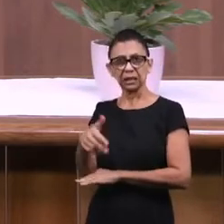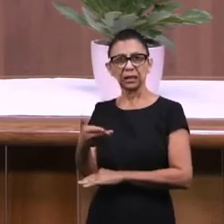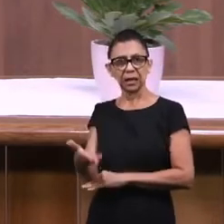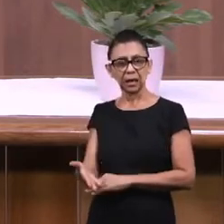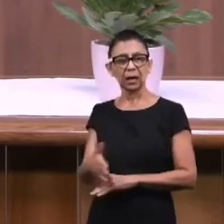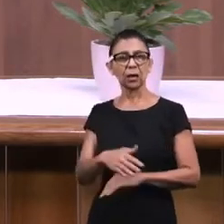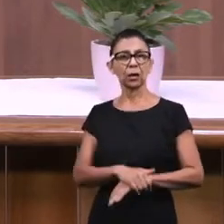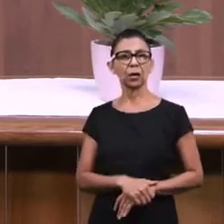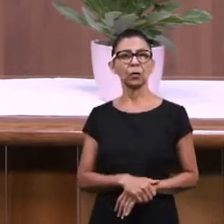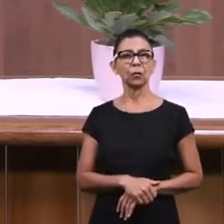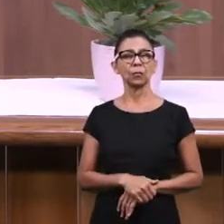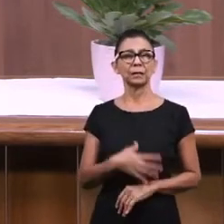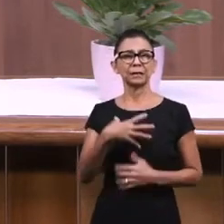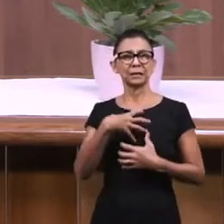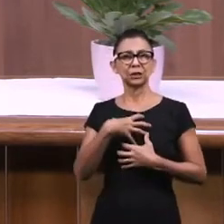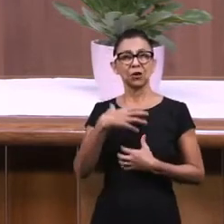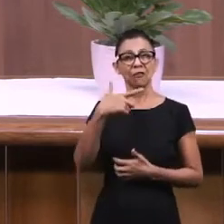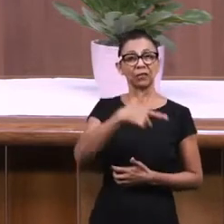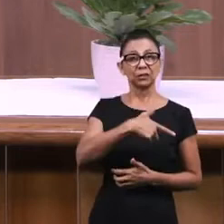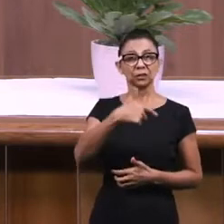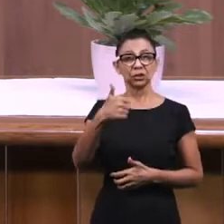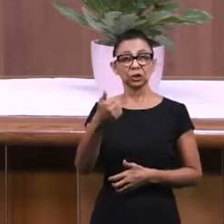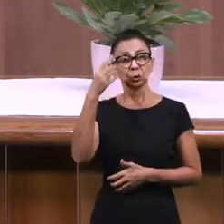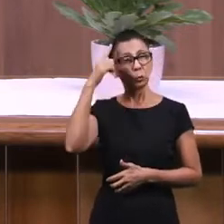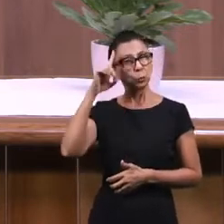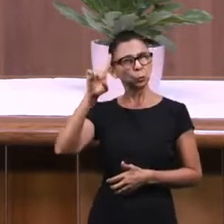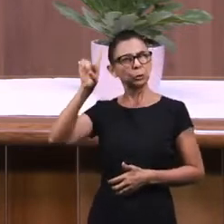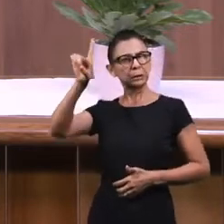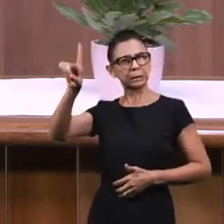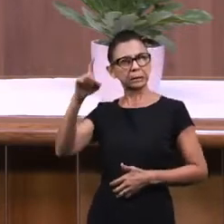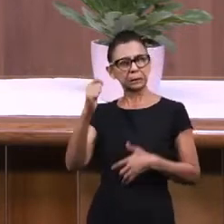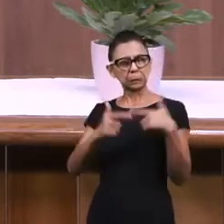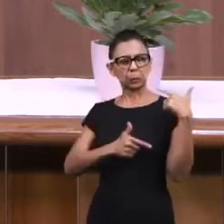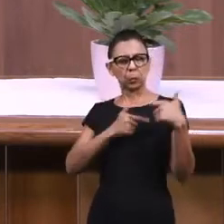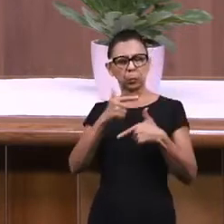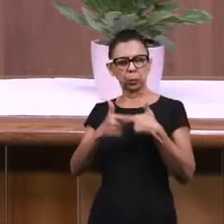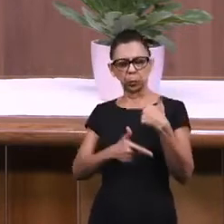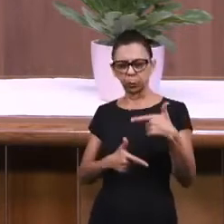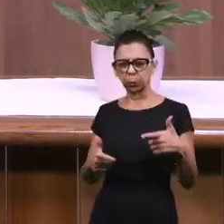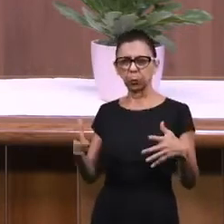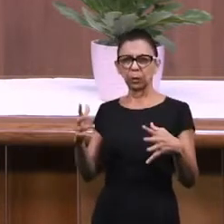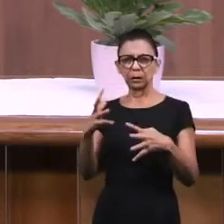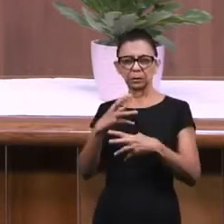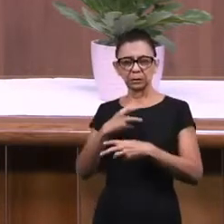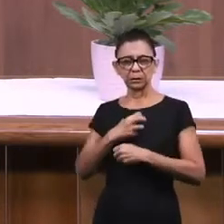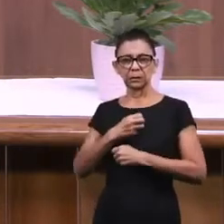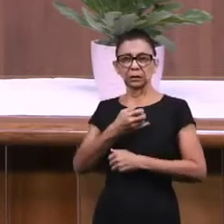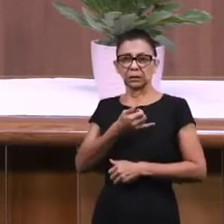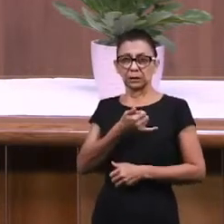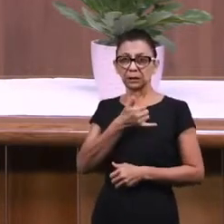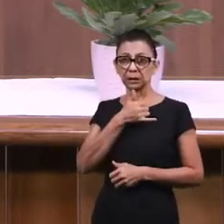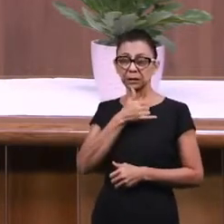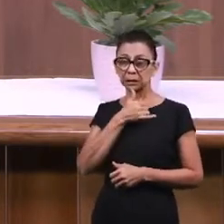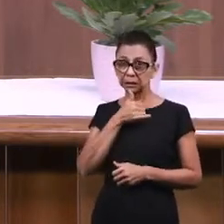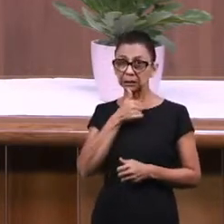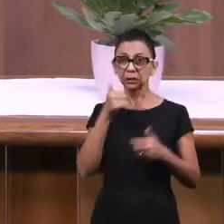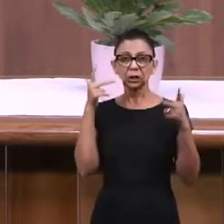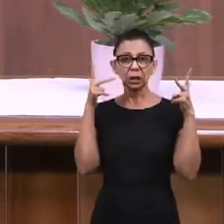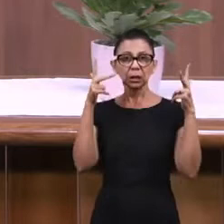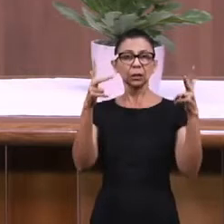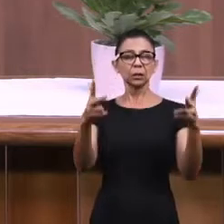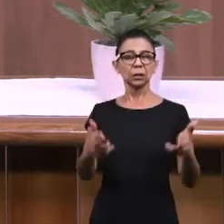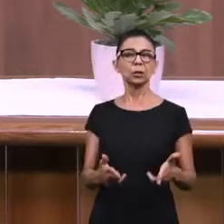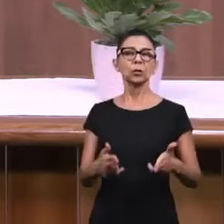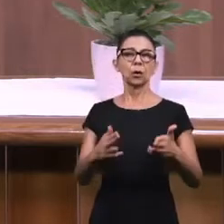of life that Daniel lived in anguish and stress, where he suffered, those were